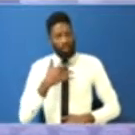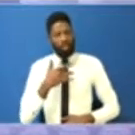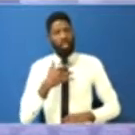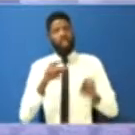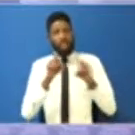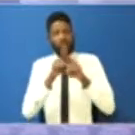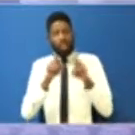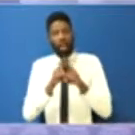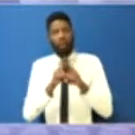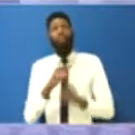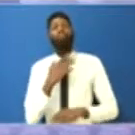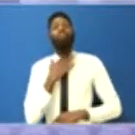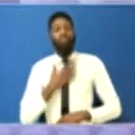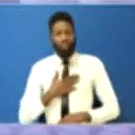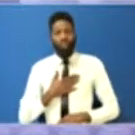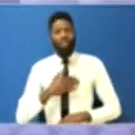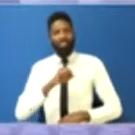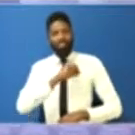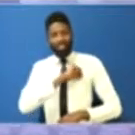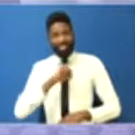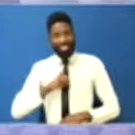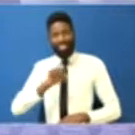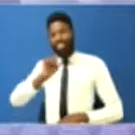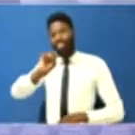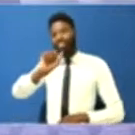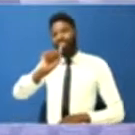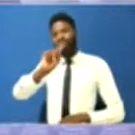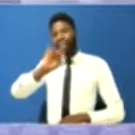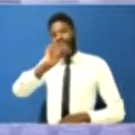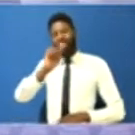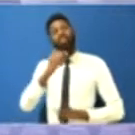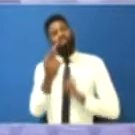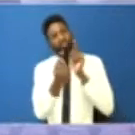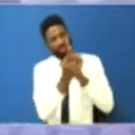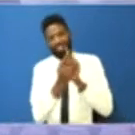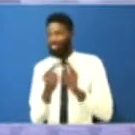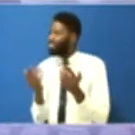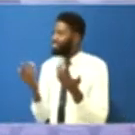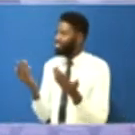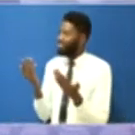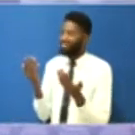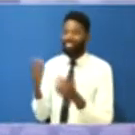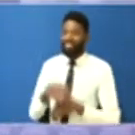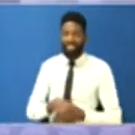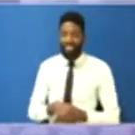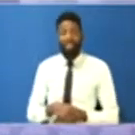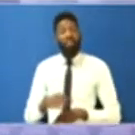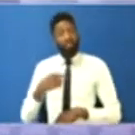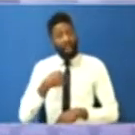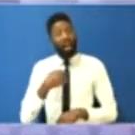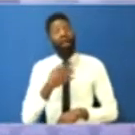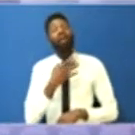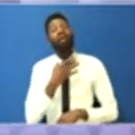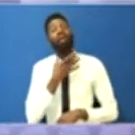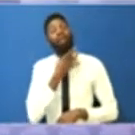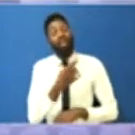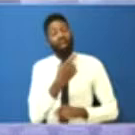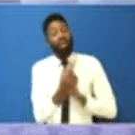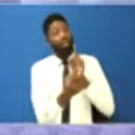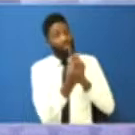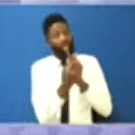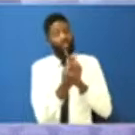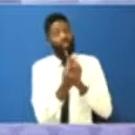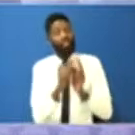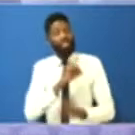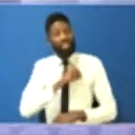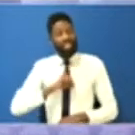meet senator sarkarja i think out of our bodies like i would like to be a senator i would like to meet i would like to meet senator sarkarja